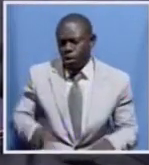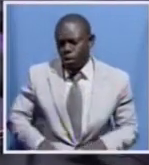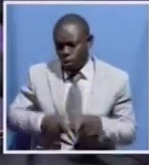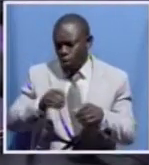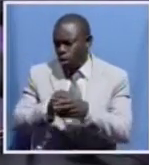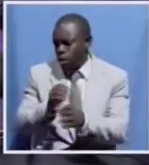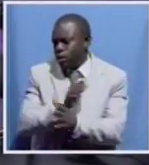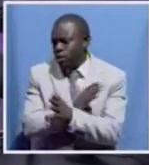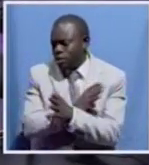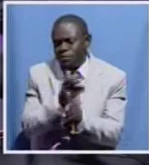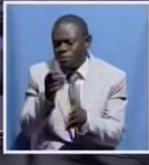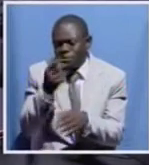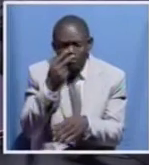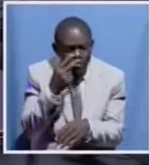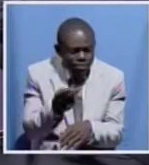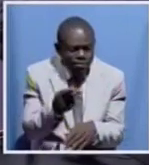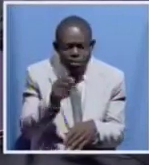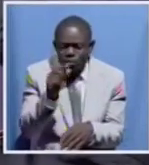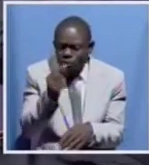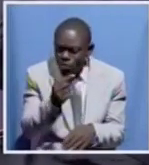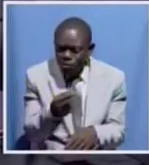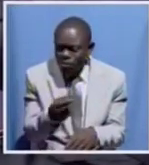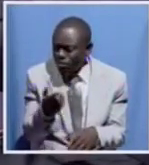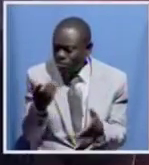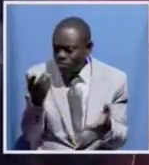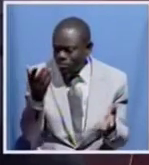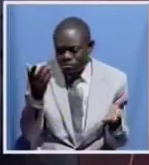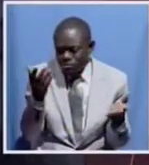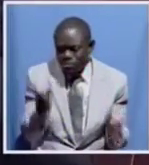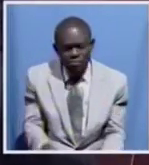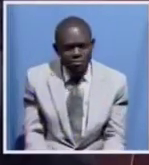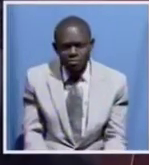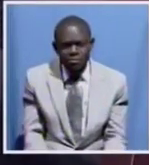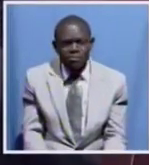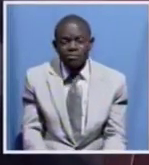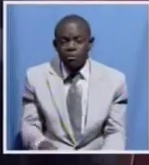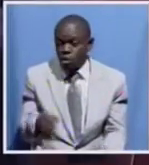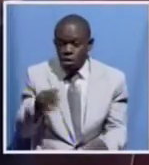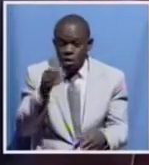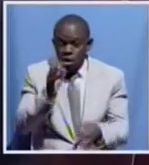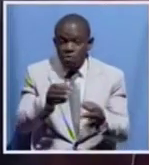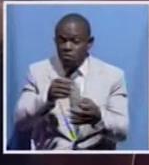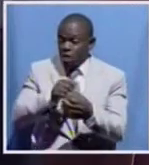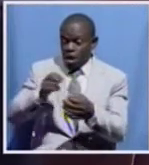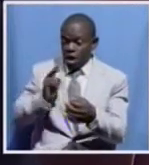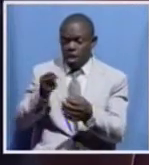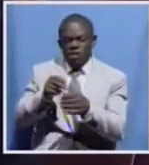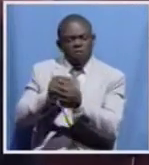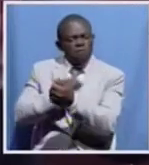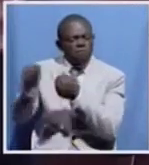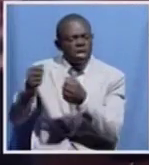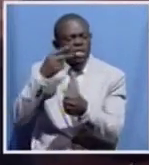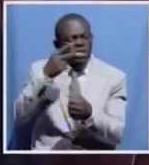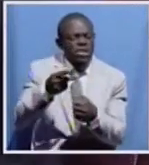It's something they call standing too close to the elephant, because all you see is this